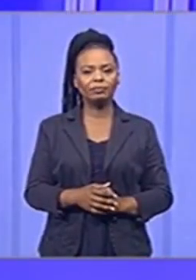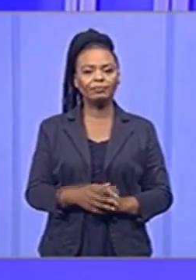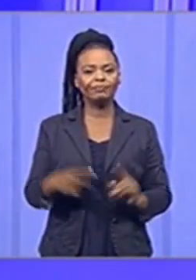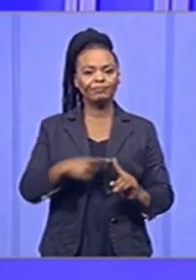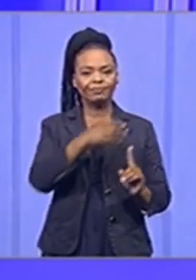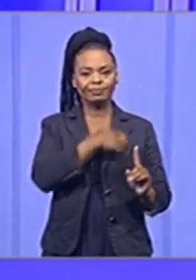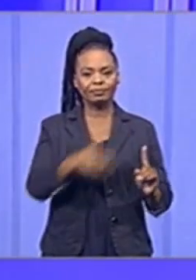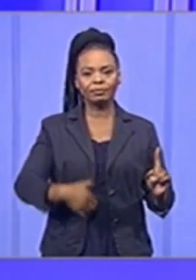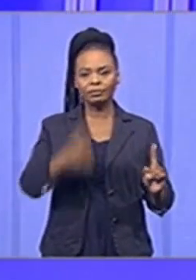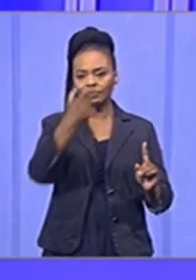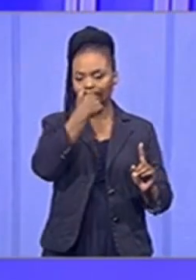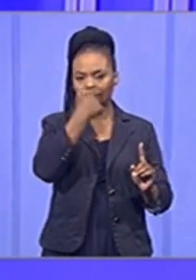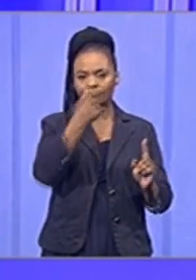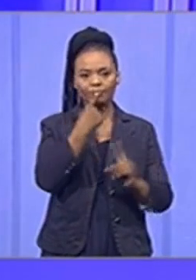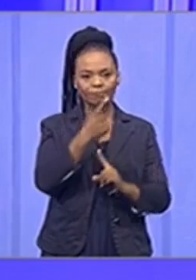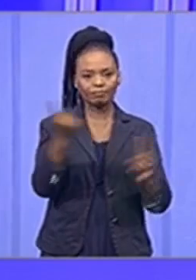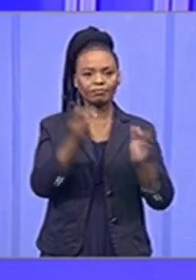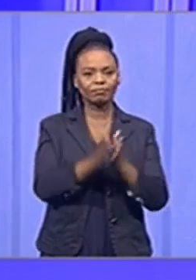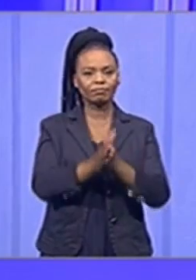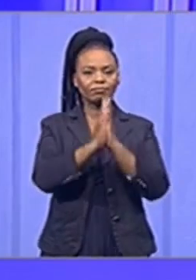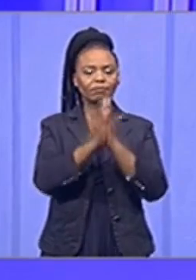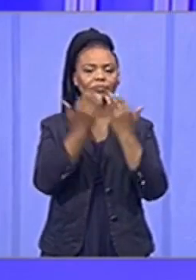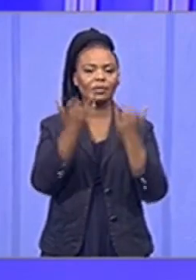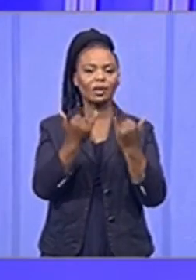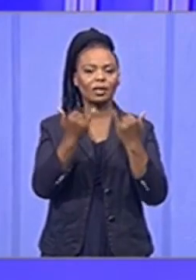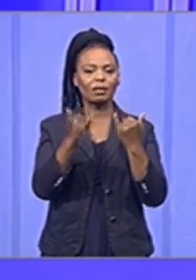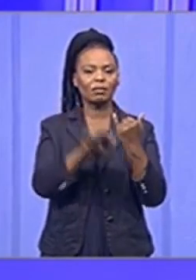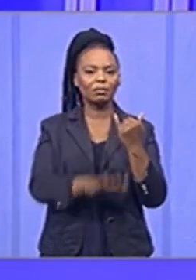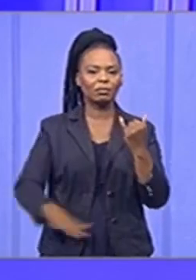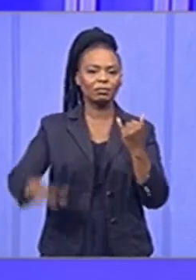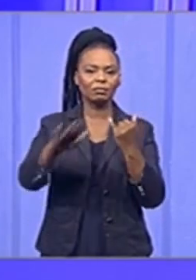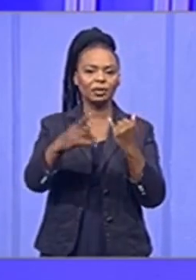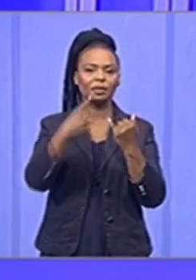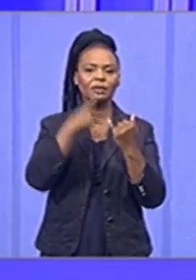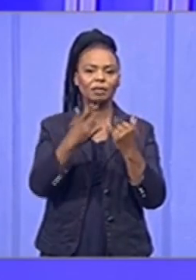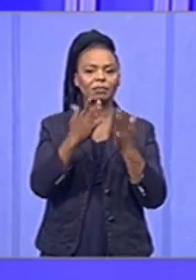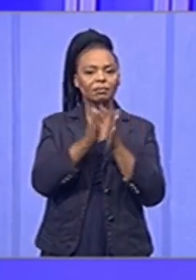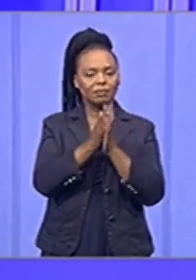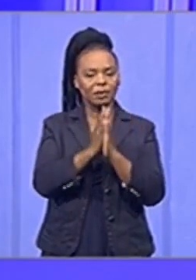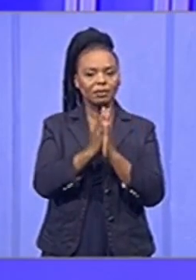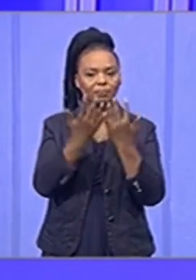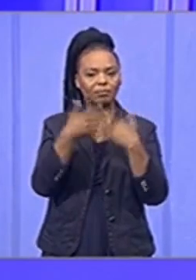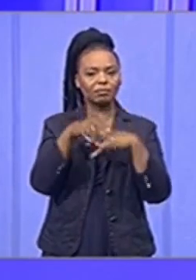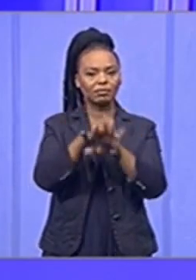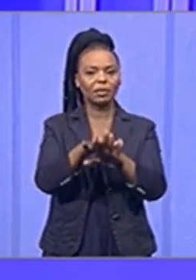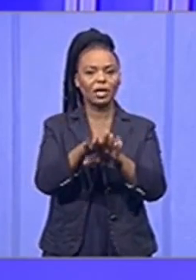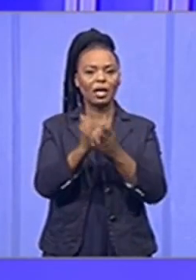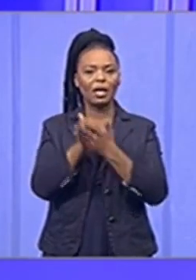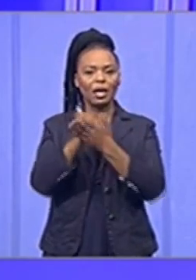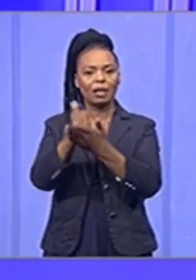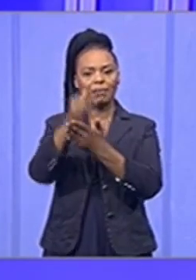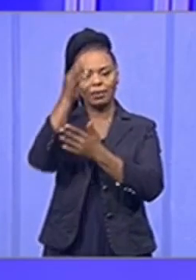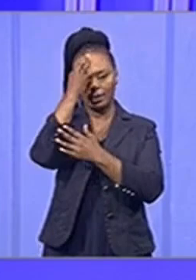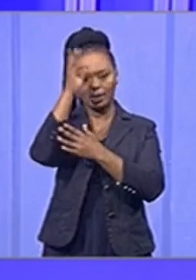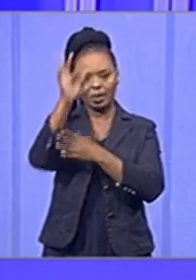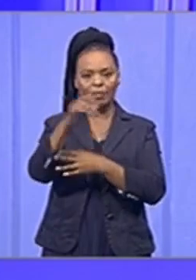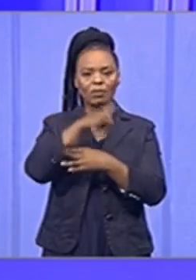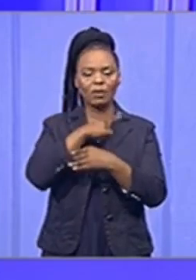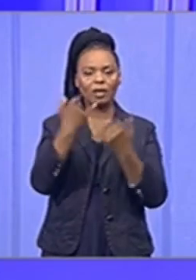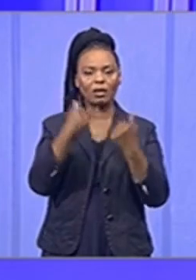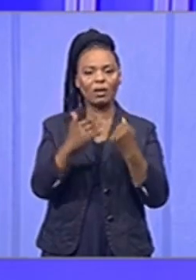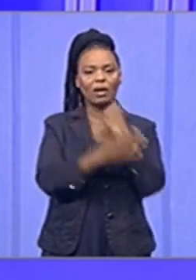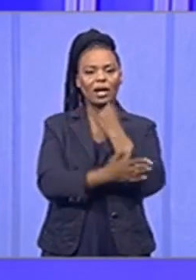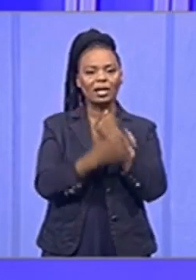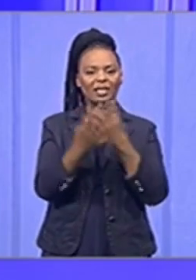Mo president Cyril Ramaphosa o ntse kgoeletso ho mekgatlo ya setjhaba hore e ipope ngata la nngwe ho thusa mmuso nakong ena eo naha e tobaneng